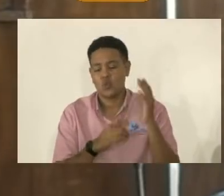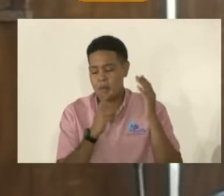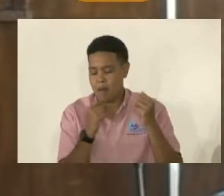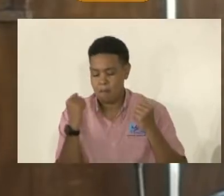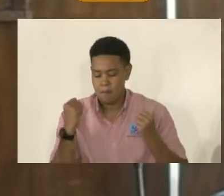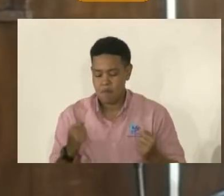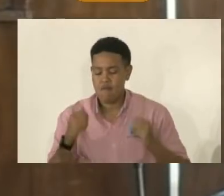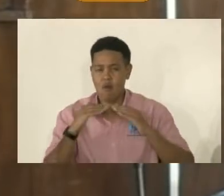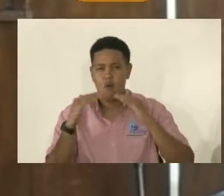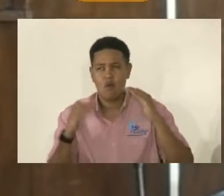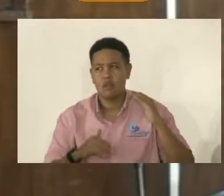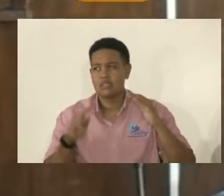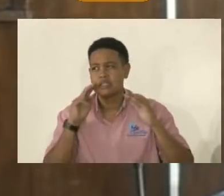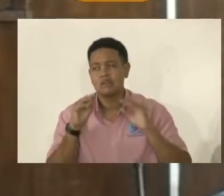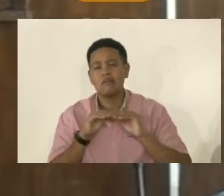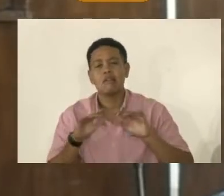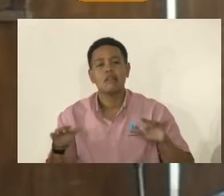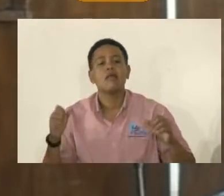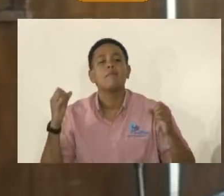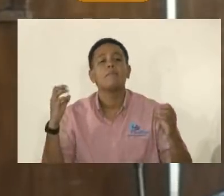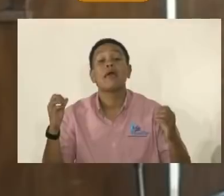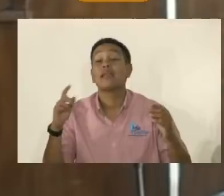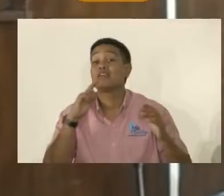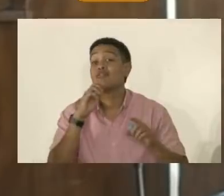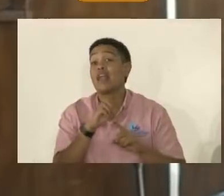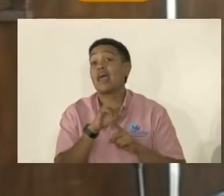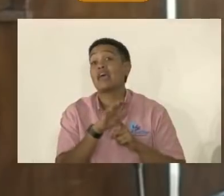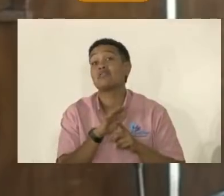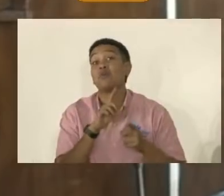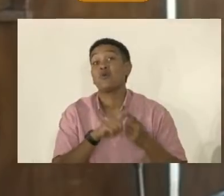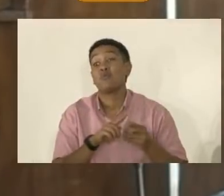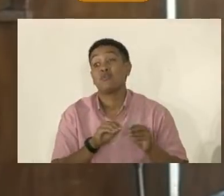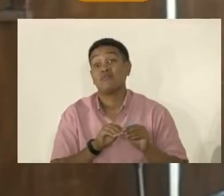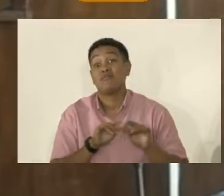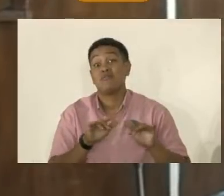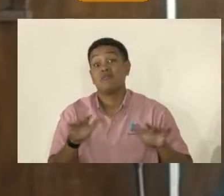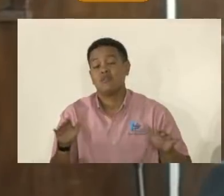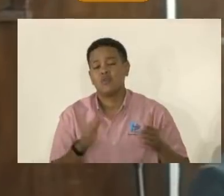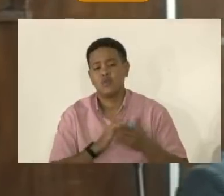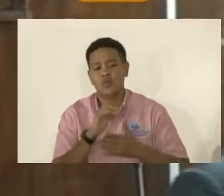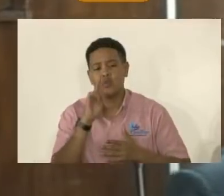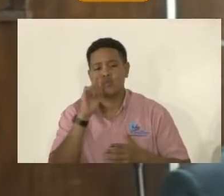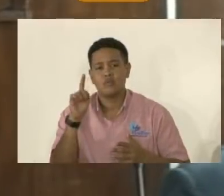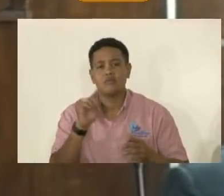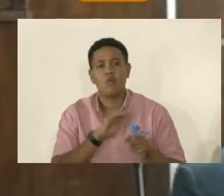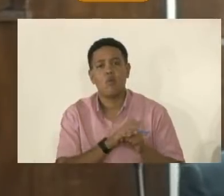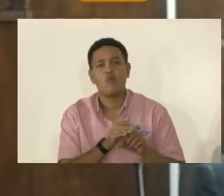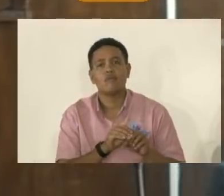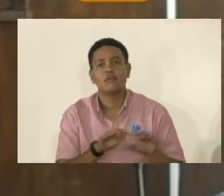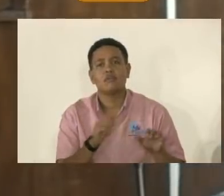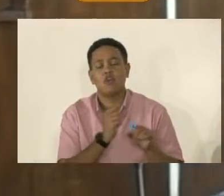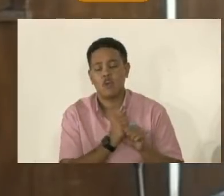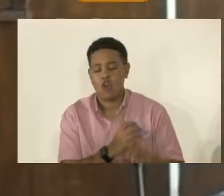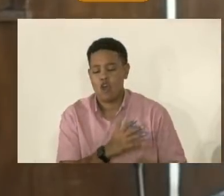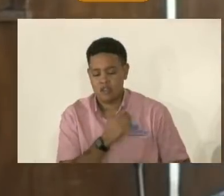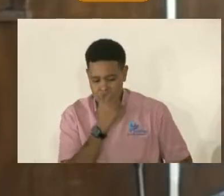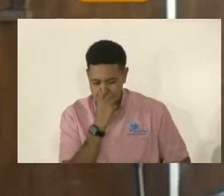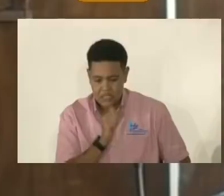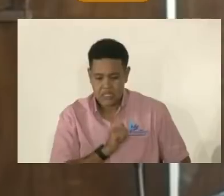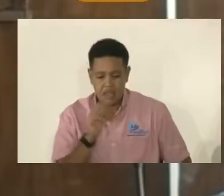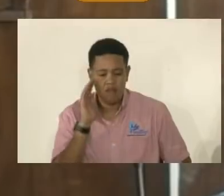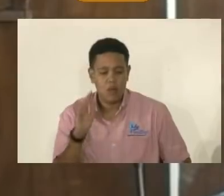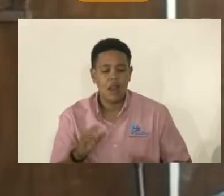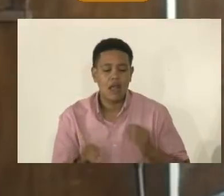many of which are being exposed and exacerbated by the ravages of the pandemic. I will